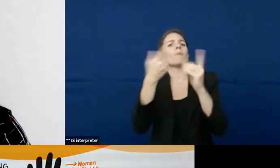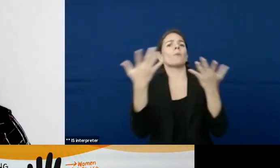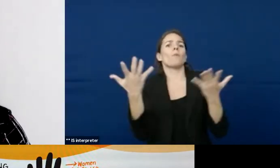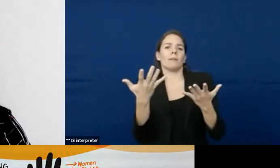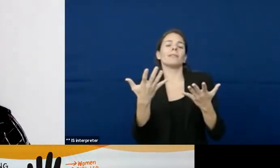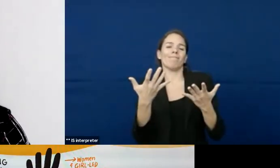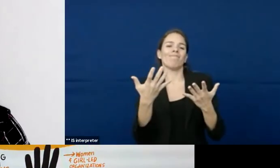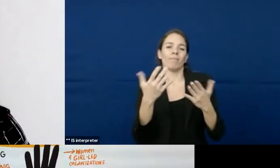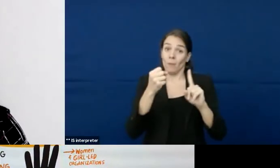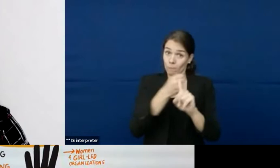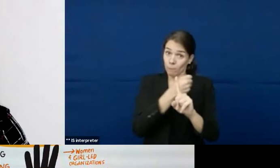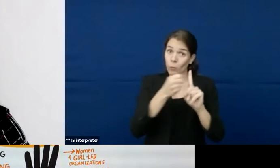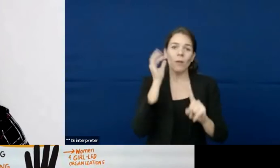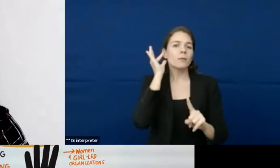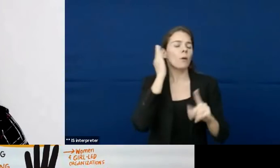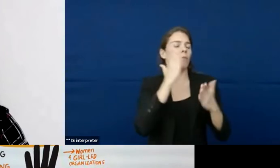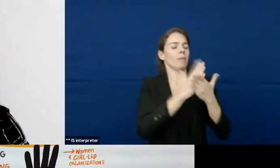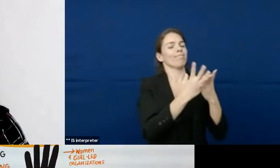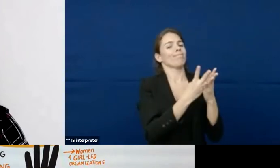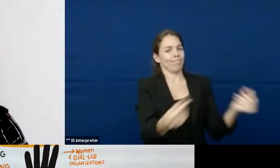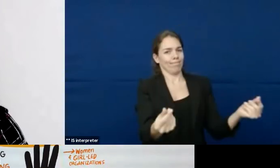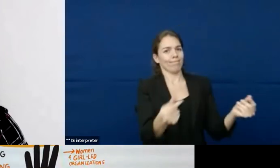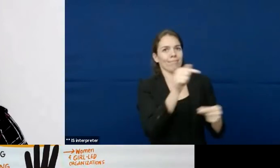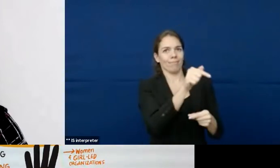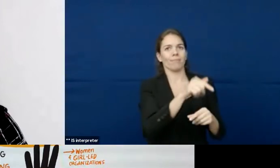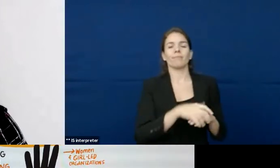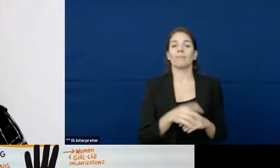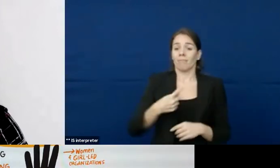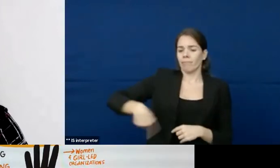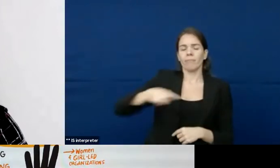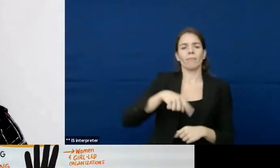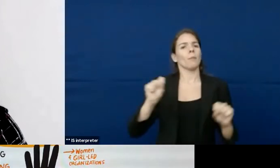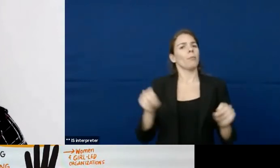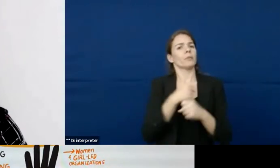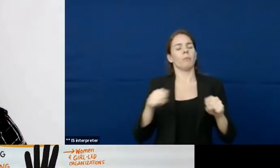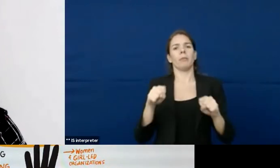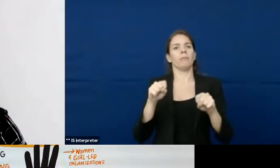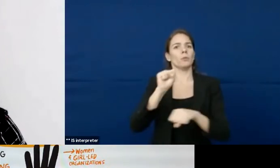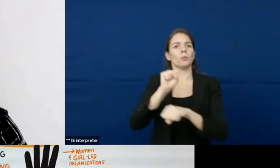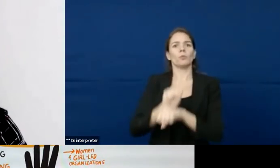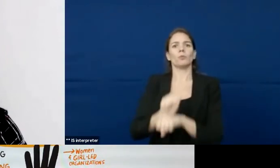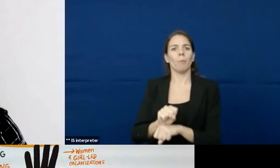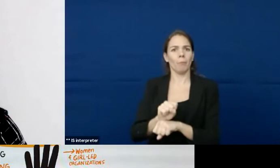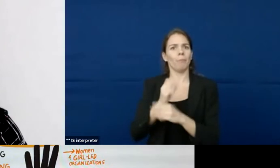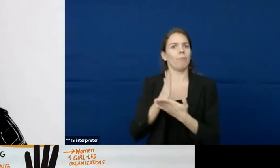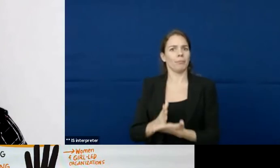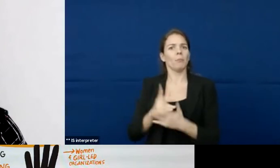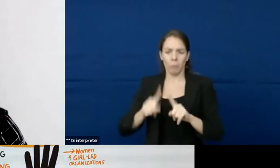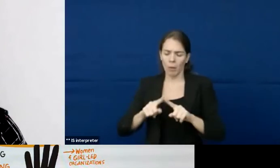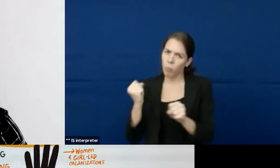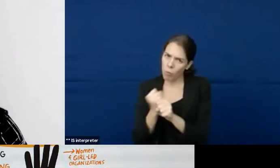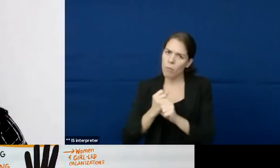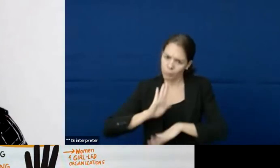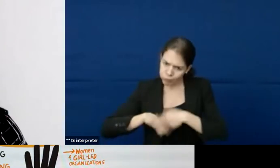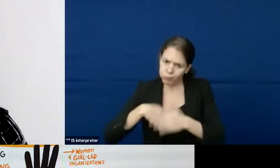we need to double down and recommit ourselves to the elimination of gender-based violence. So in 2019, we committed to spending